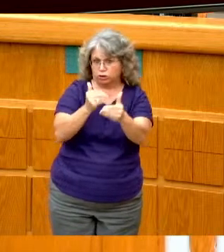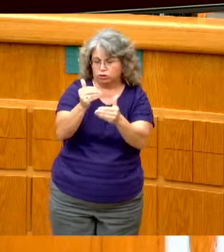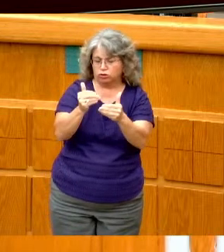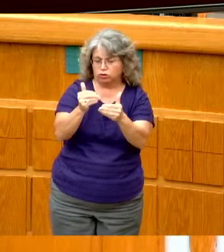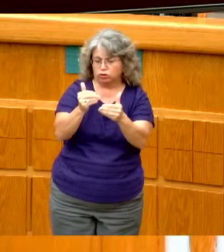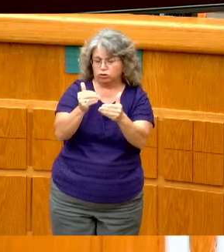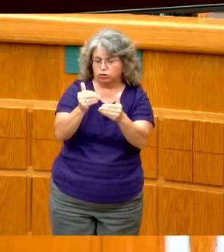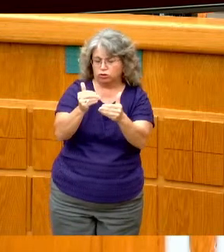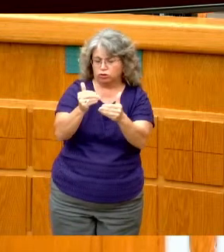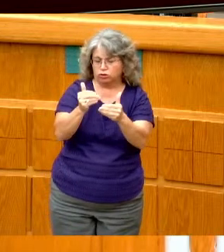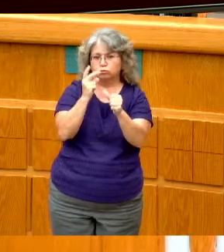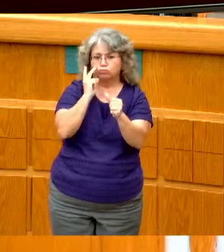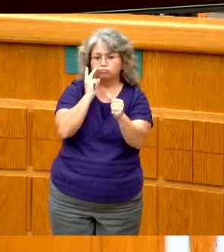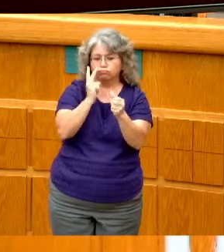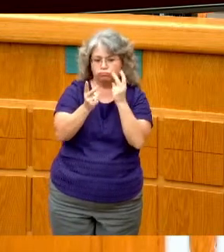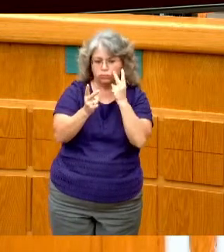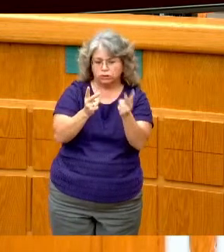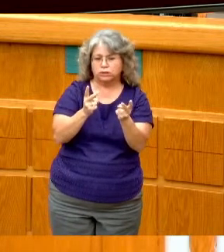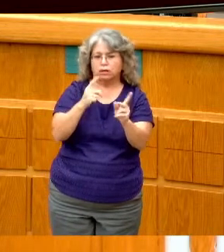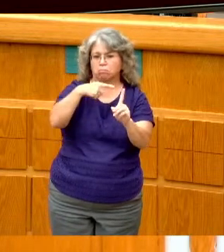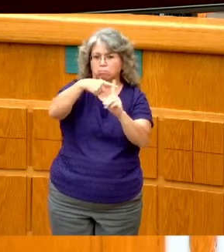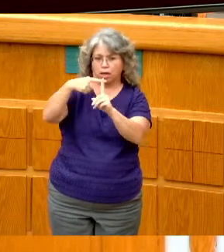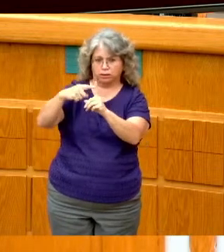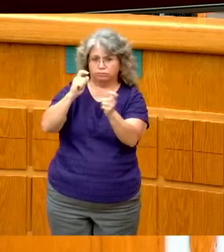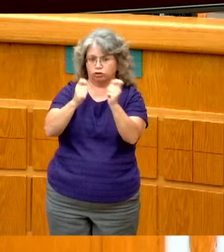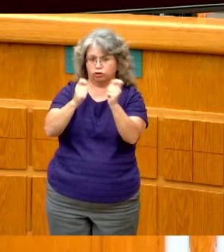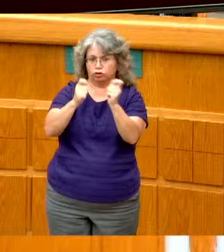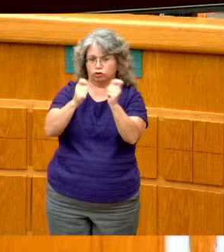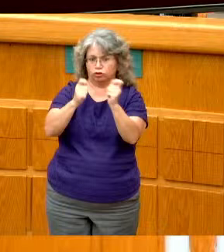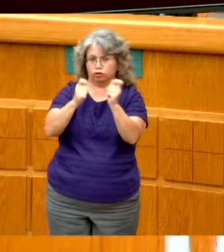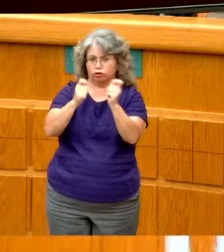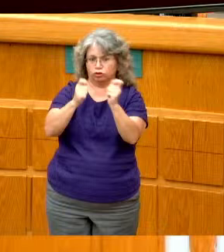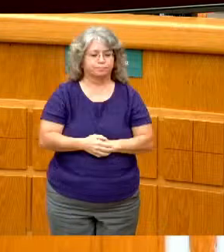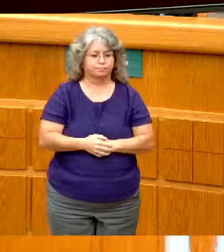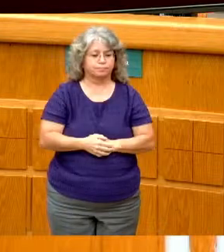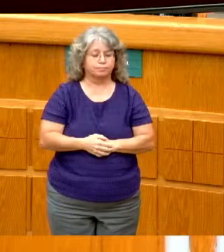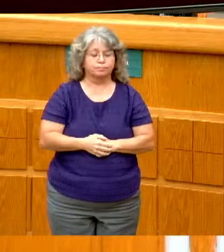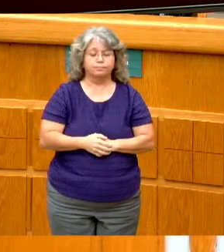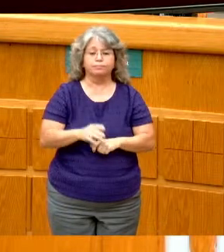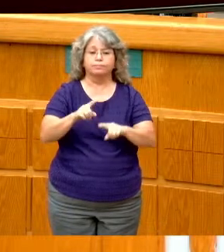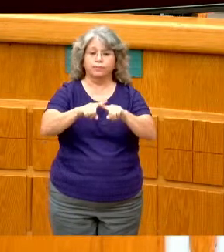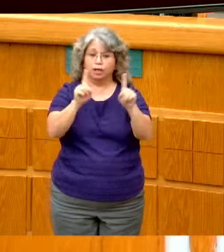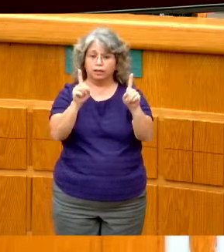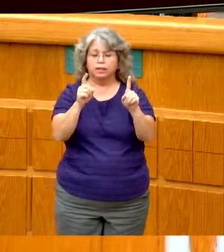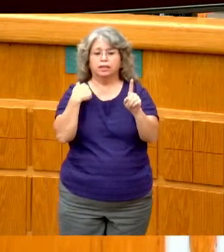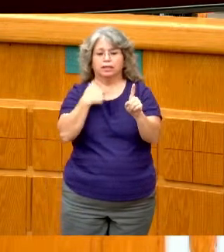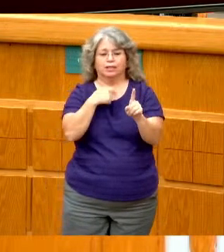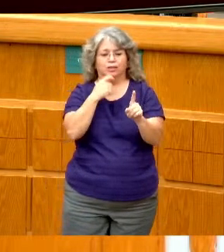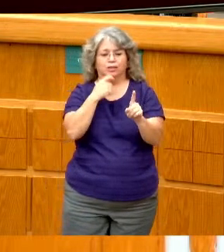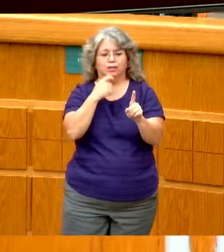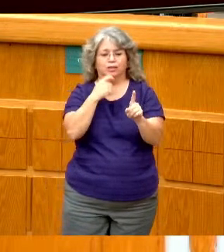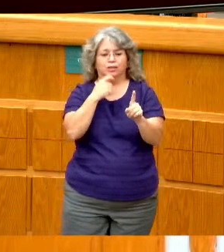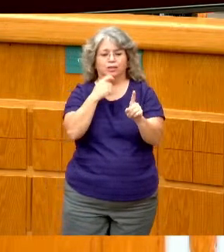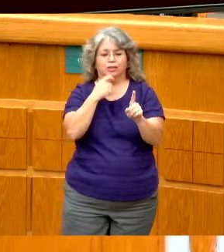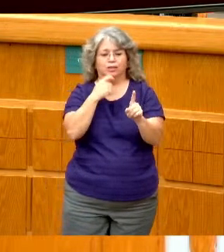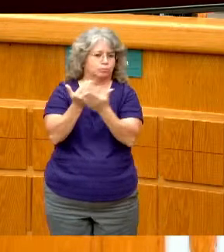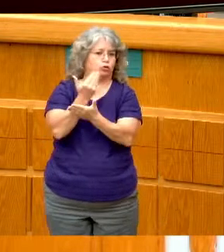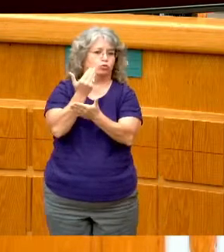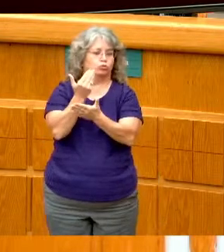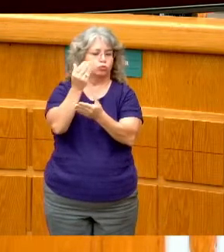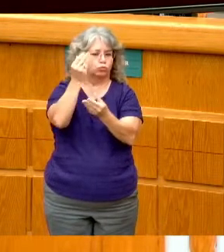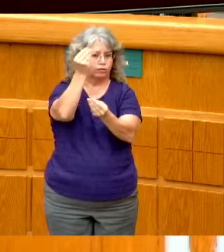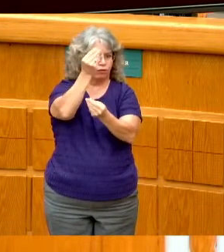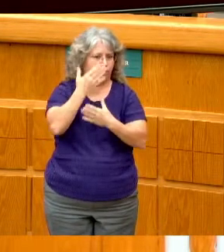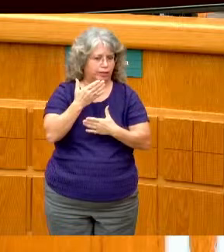positive changes. That said, we did receive some breaking news that many of you probably heard regarding the Pfizer